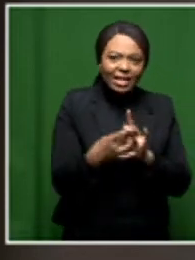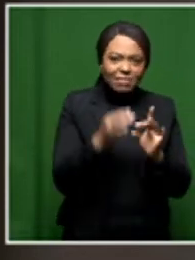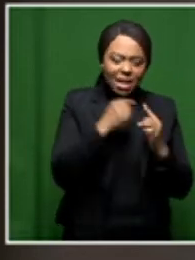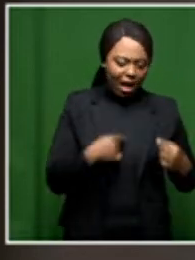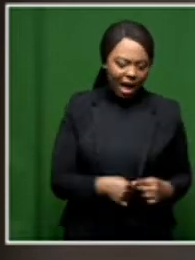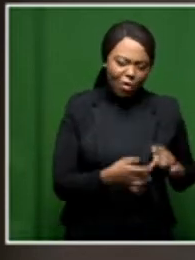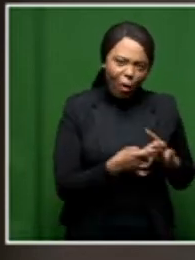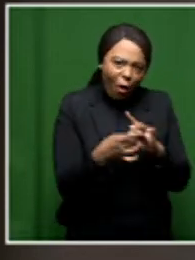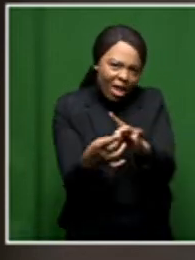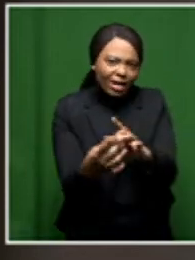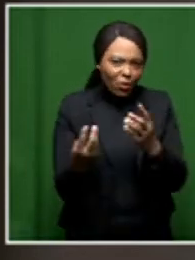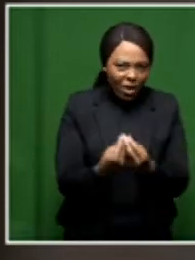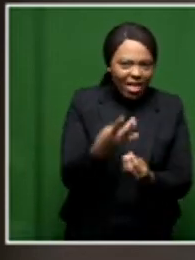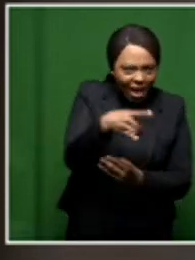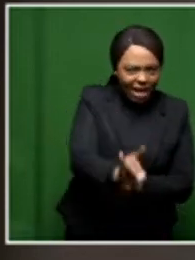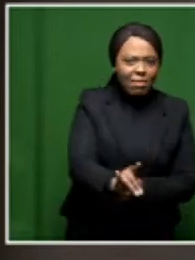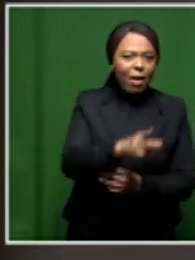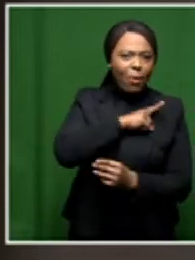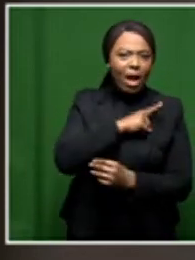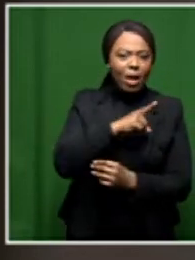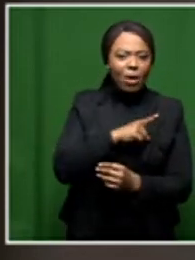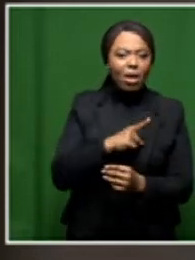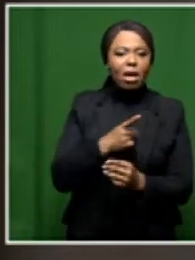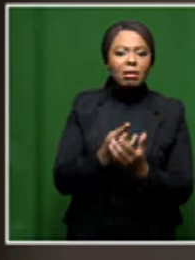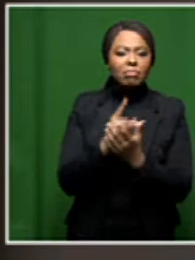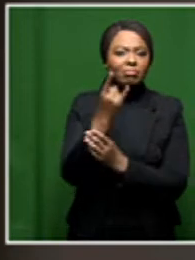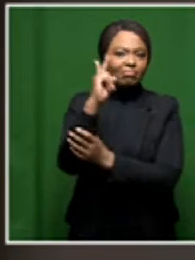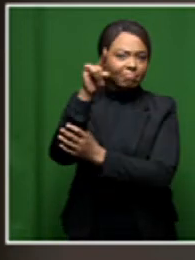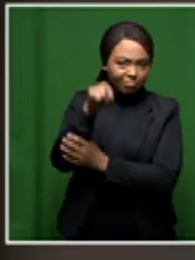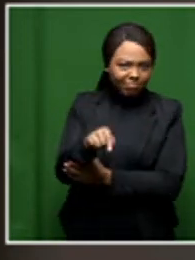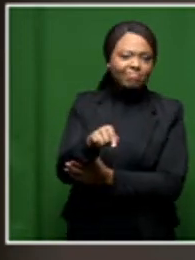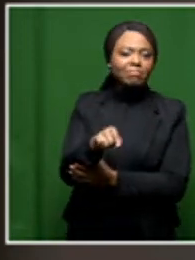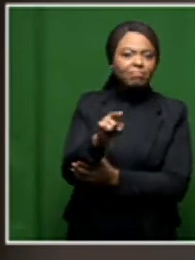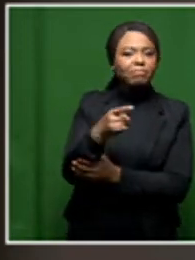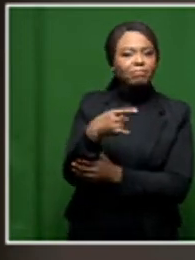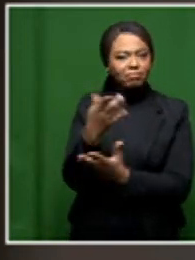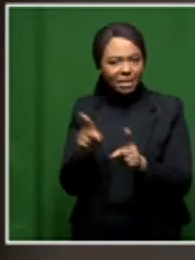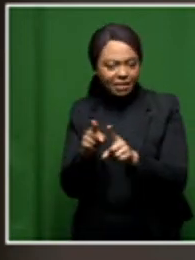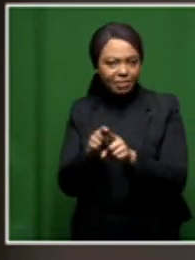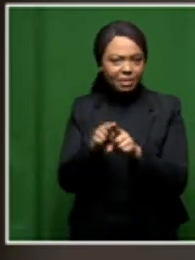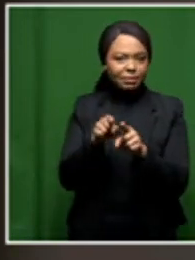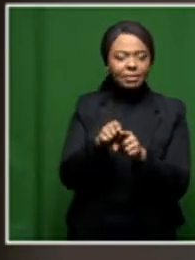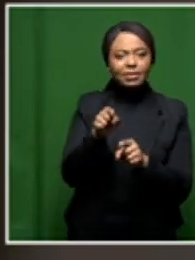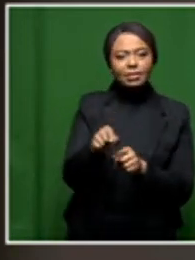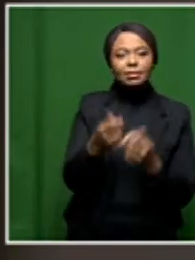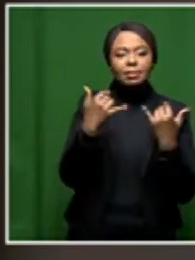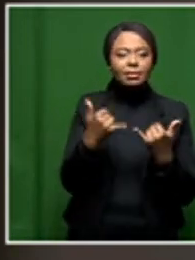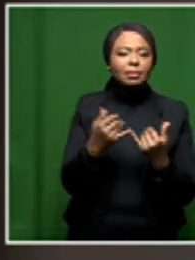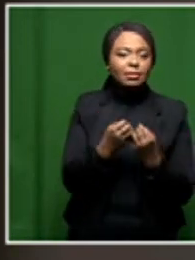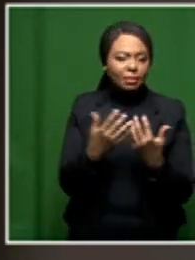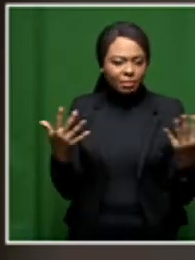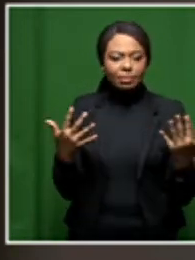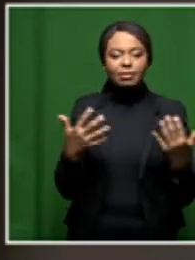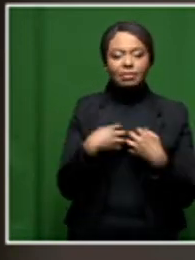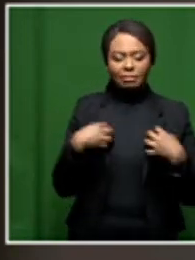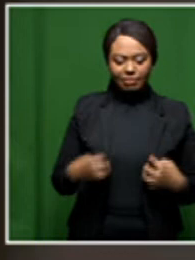deal of time with it. The longest time that I've ever spent with a particular animal, being a leopard, was 10 hours. So,